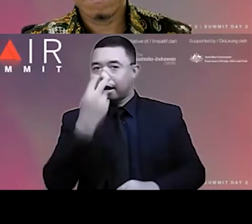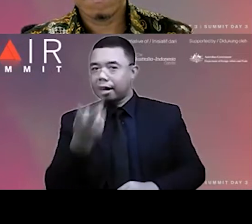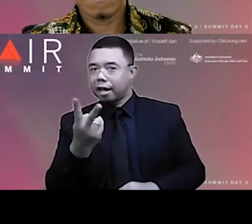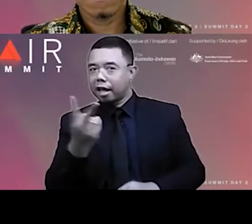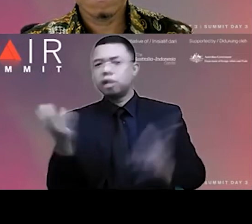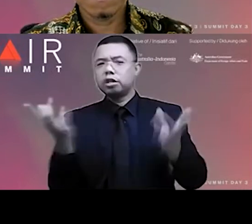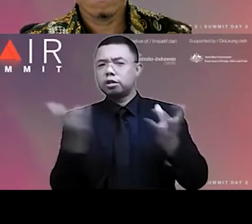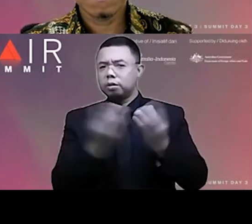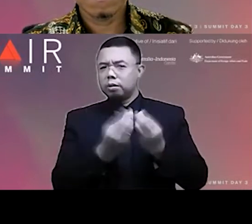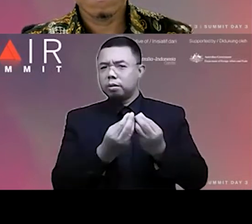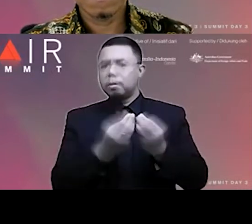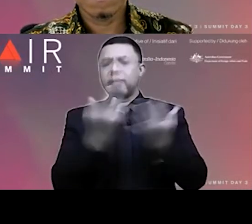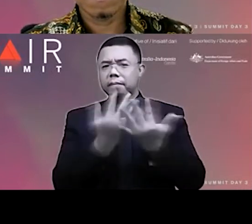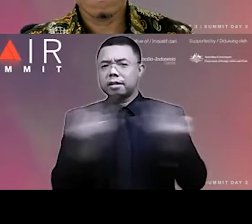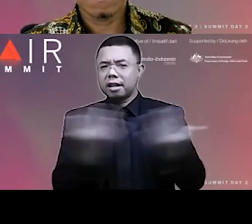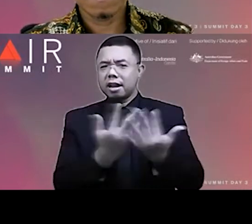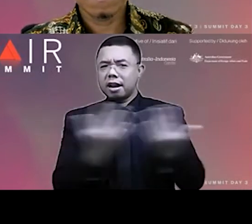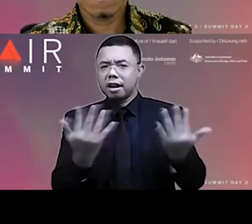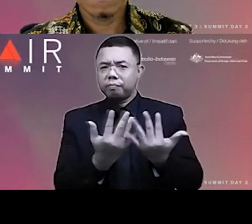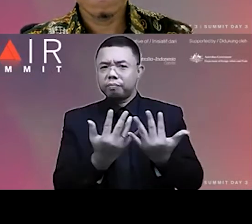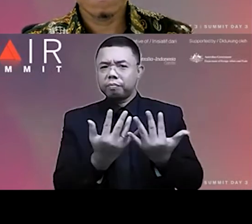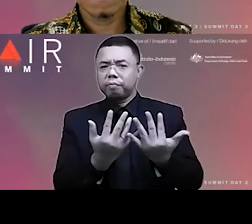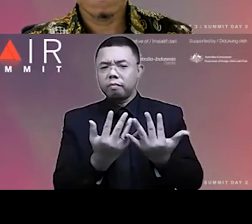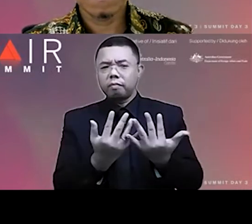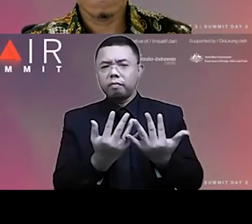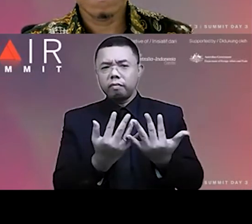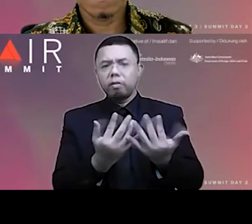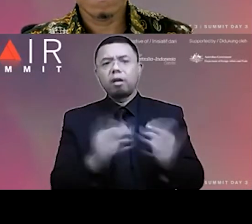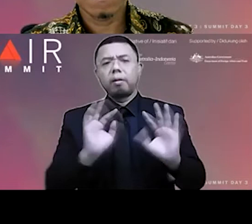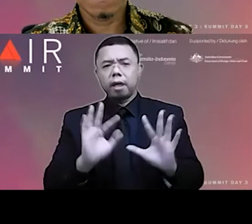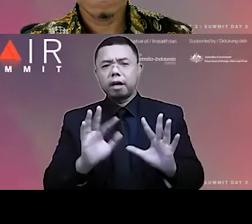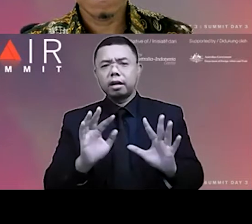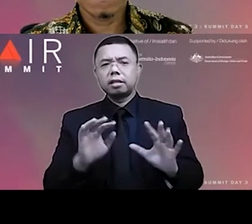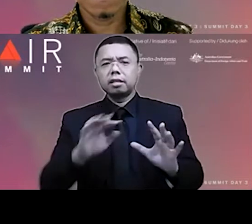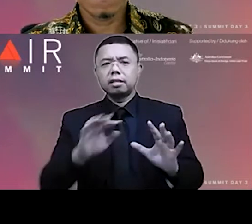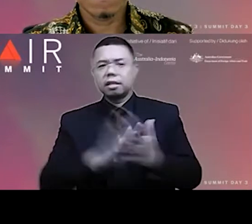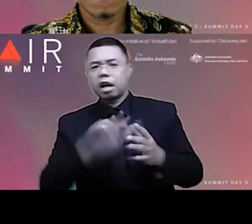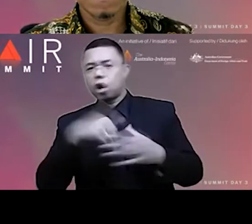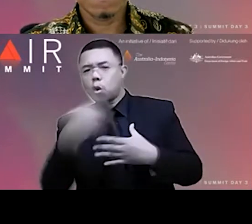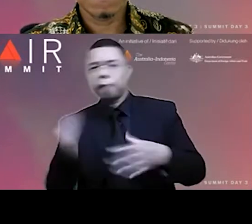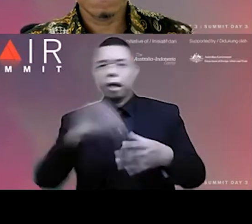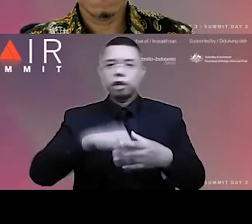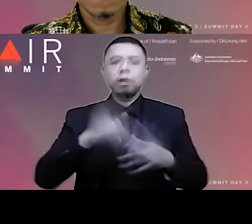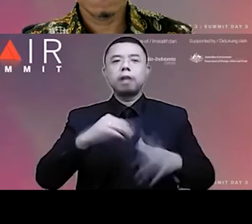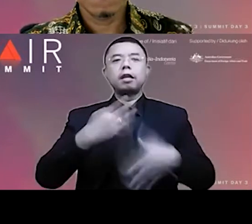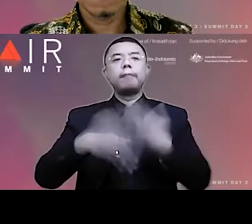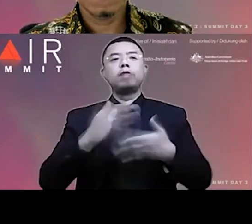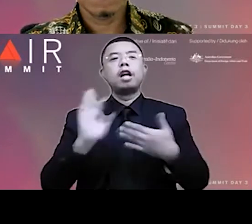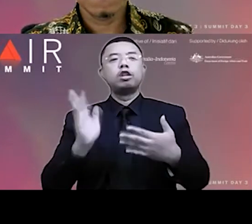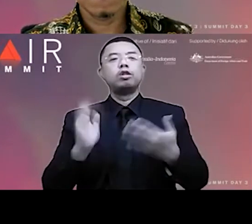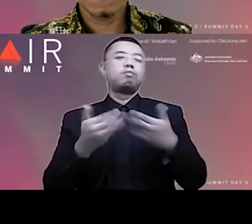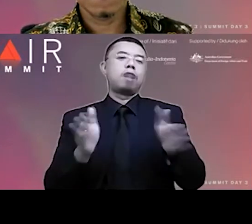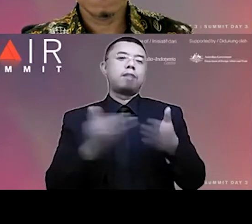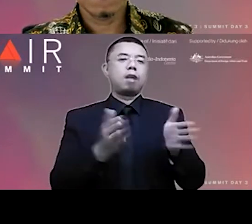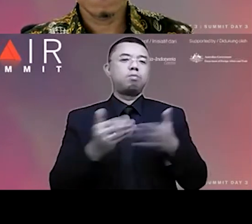another. But as a company that always comply, that always concerned with the situation and, you know, like support the